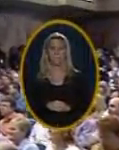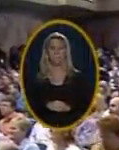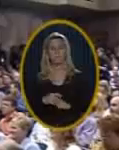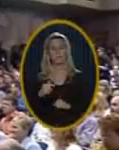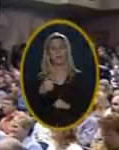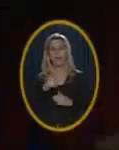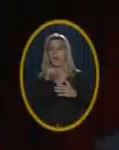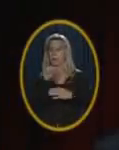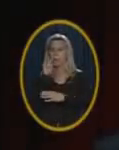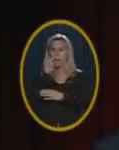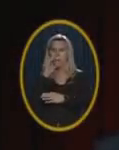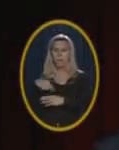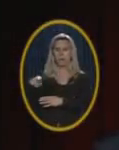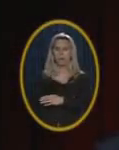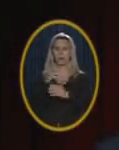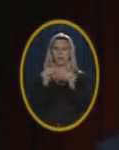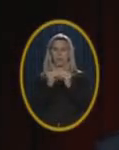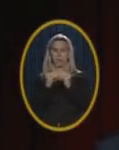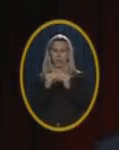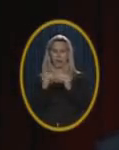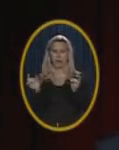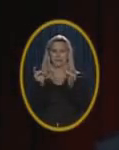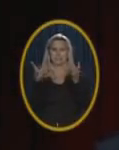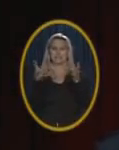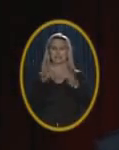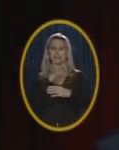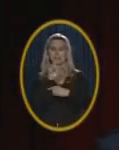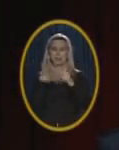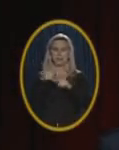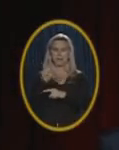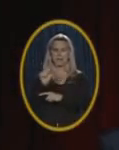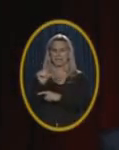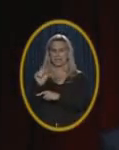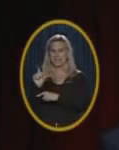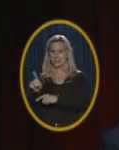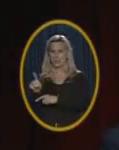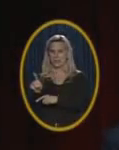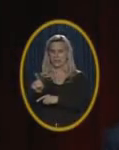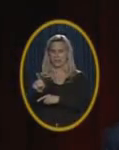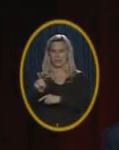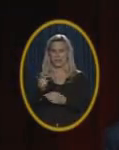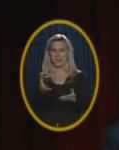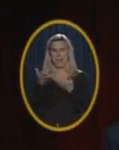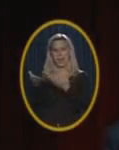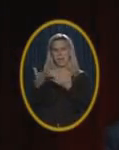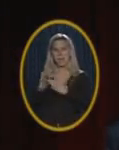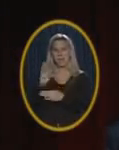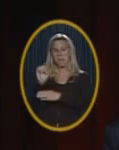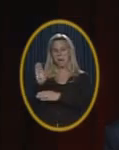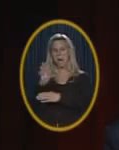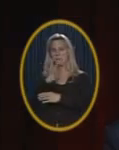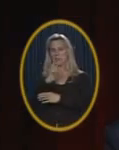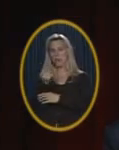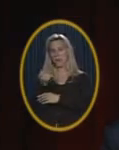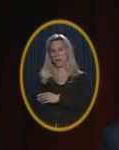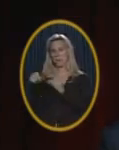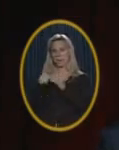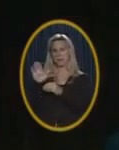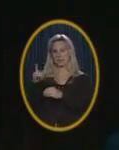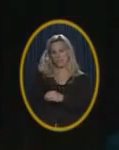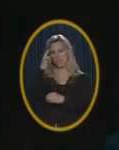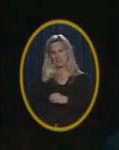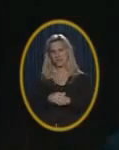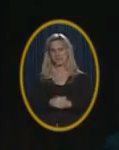I won't bore you with any more disastrous talks about STS-1. I'll let Captain Bob tell you a few things about what he's thinking about